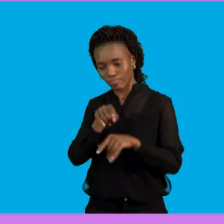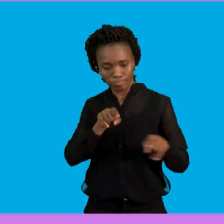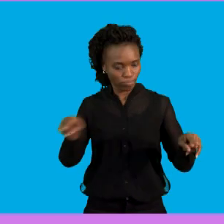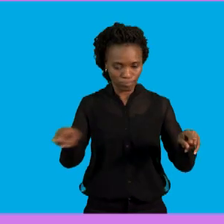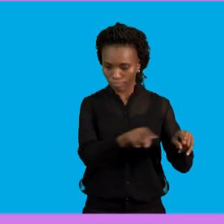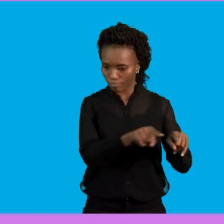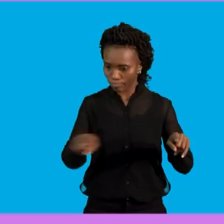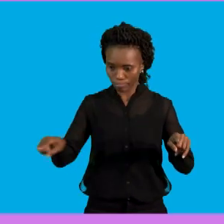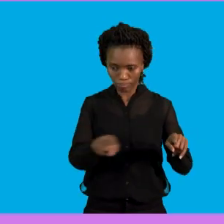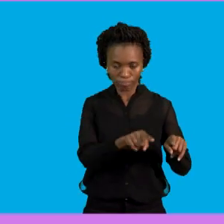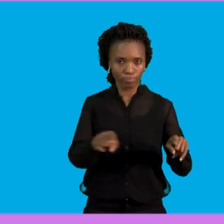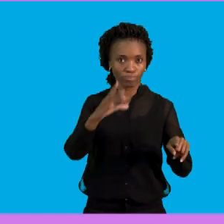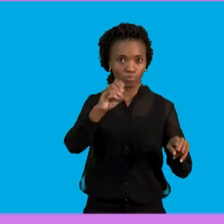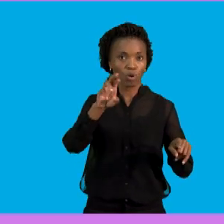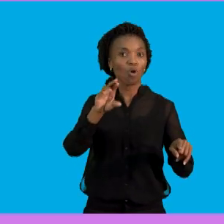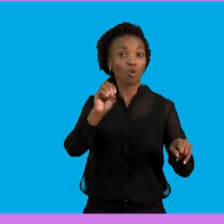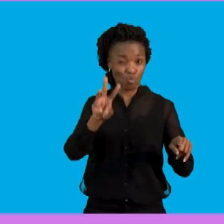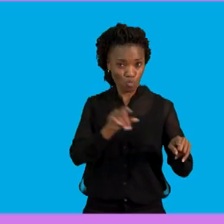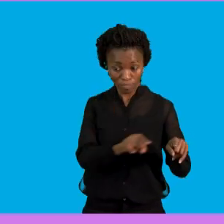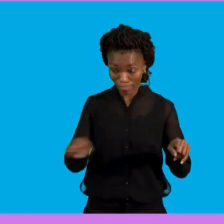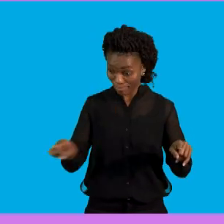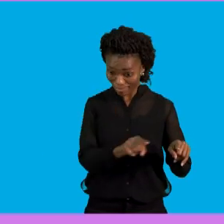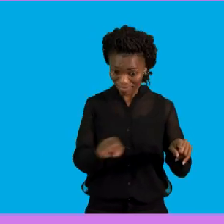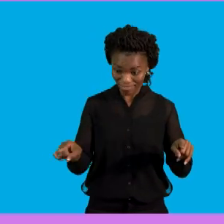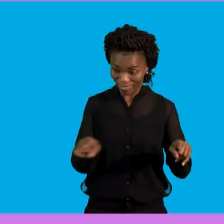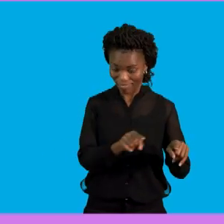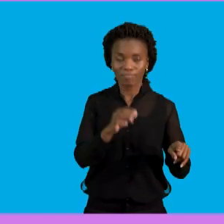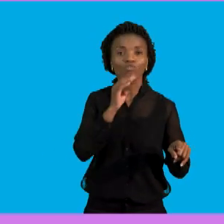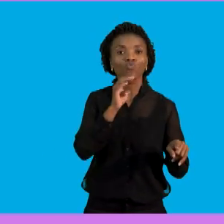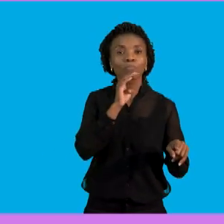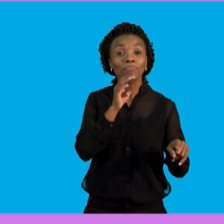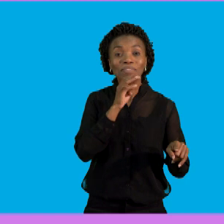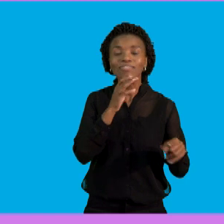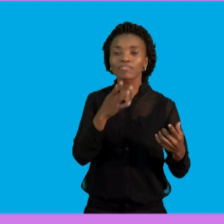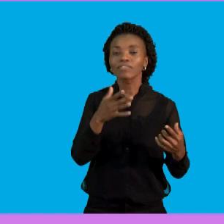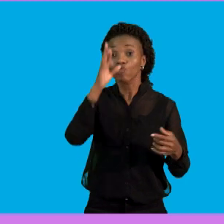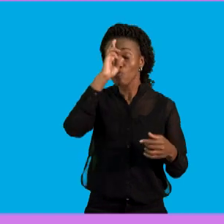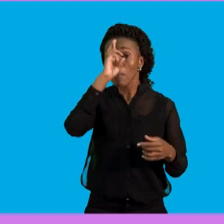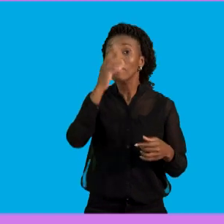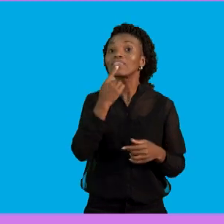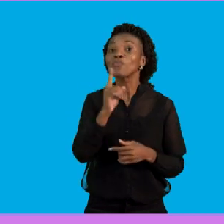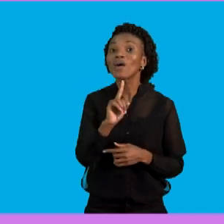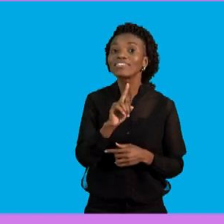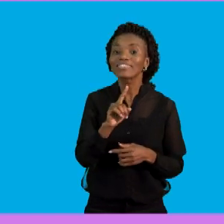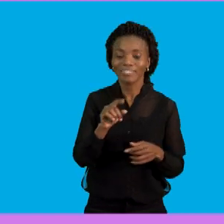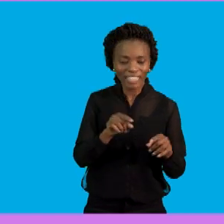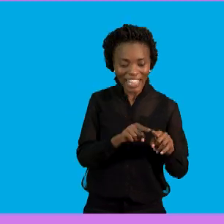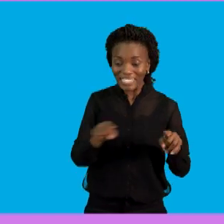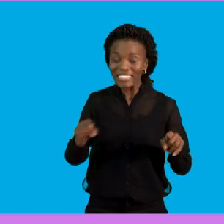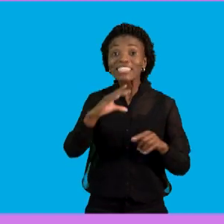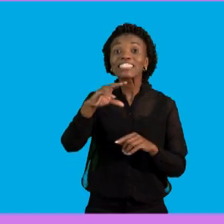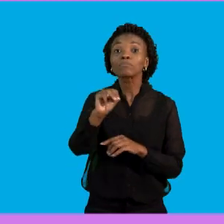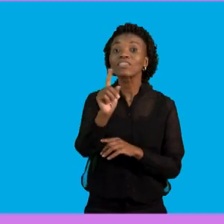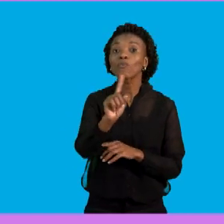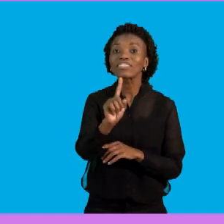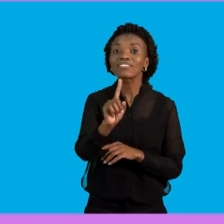between two towns. So we have already calculated the distance between these two towns, and we have said that